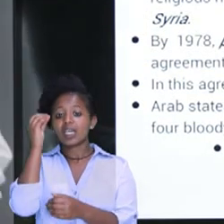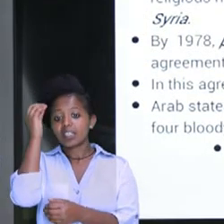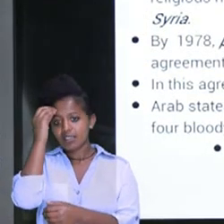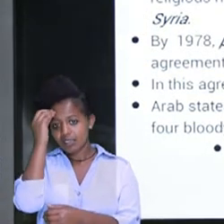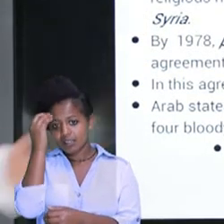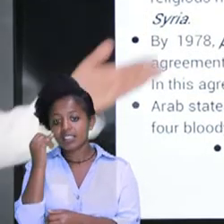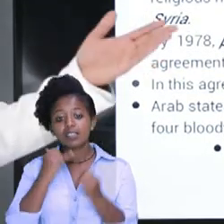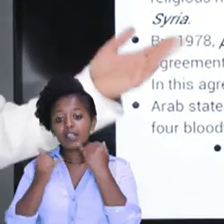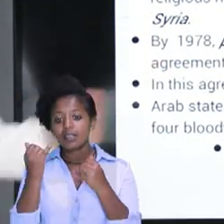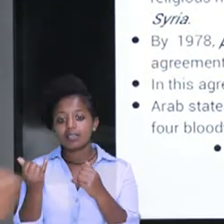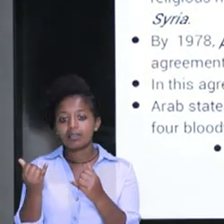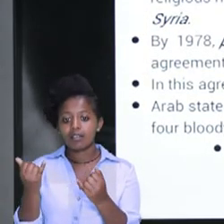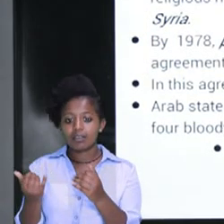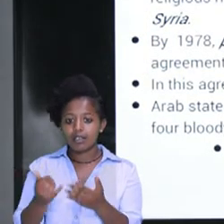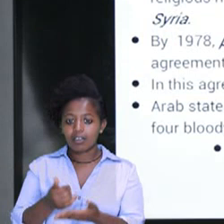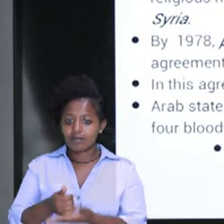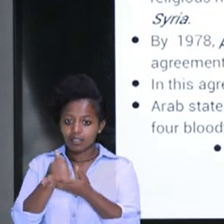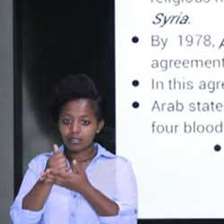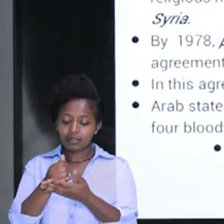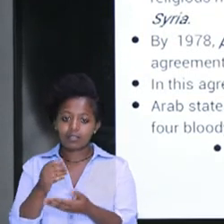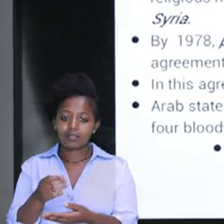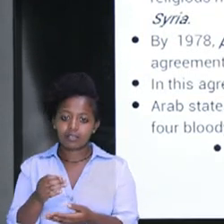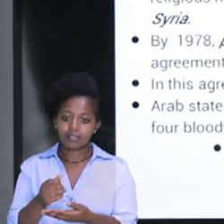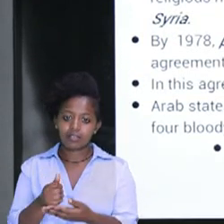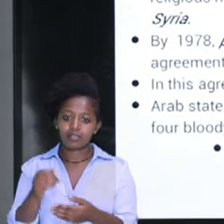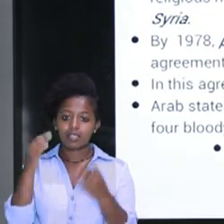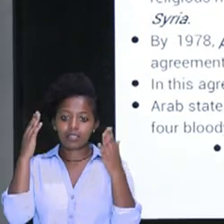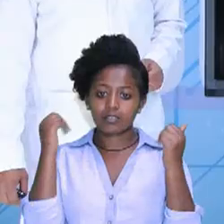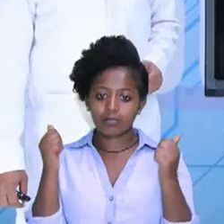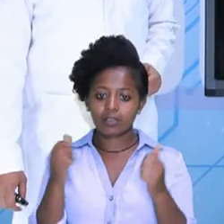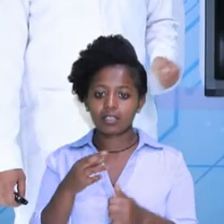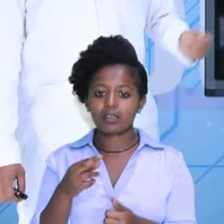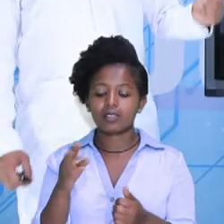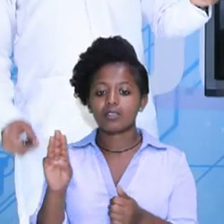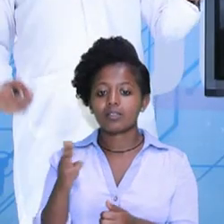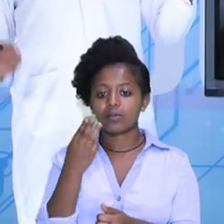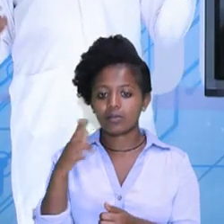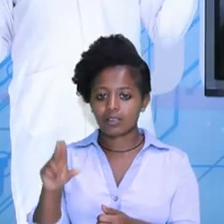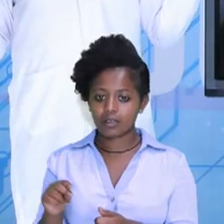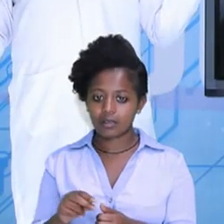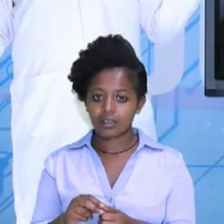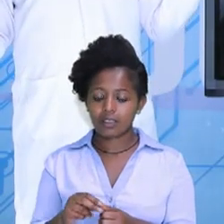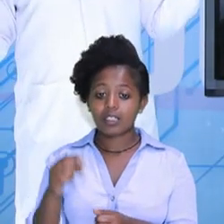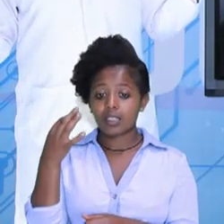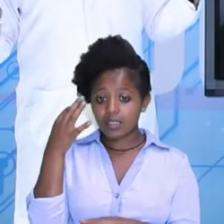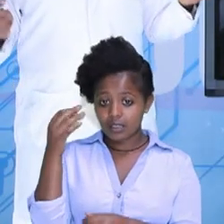were advancing deep into both Egypt and Syria. On